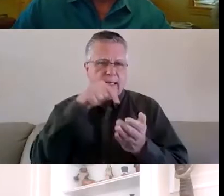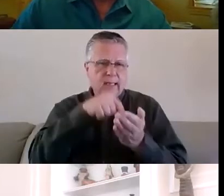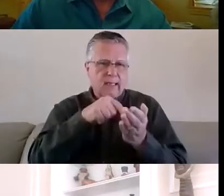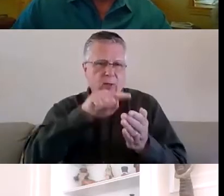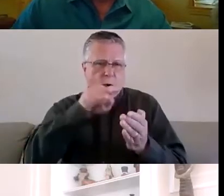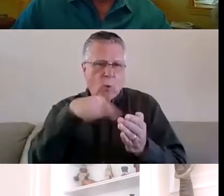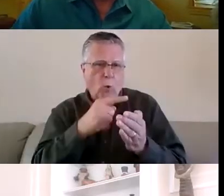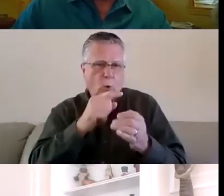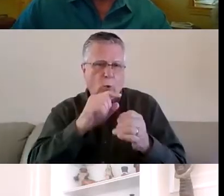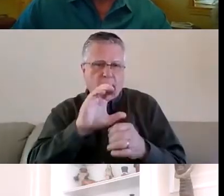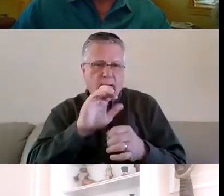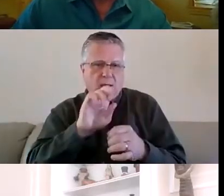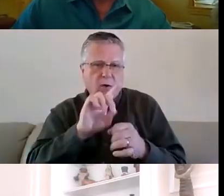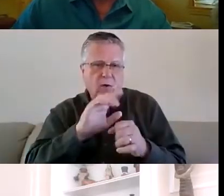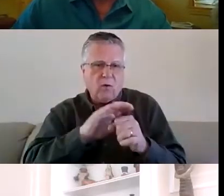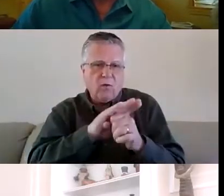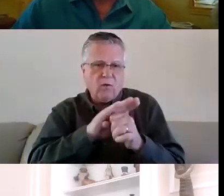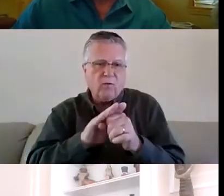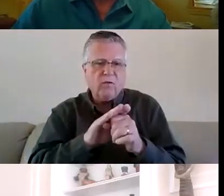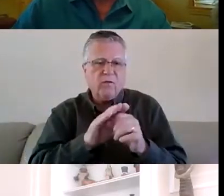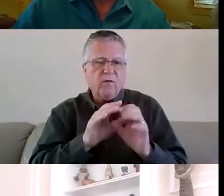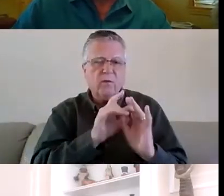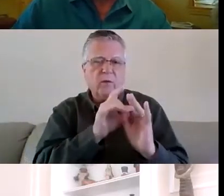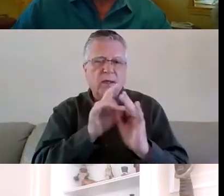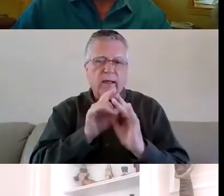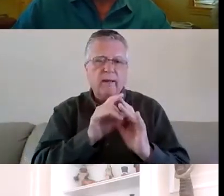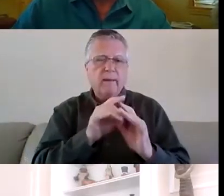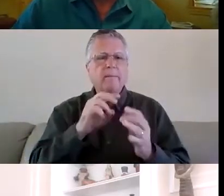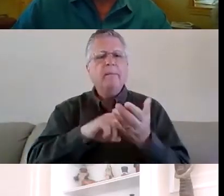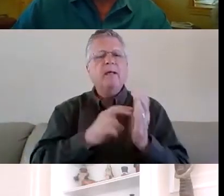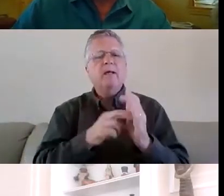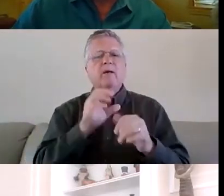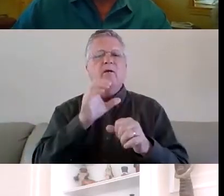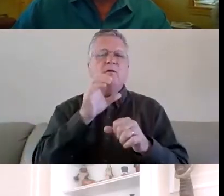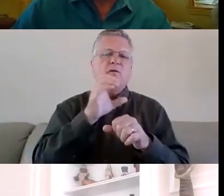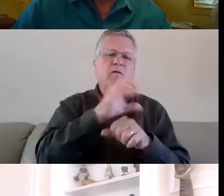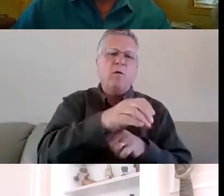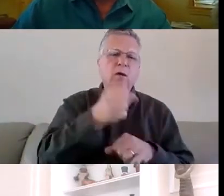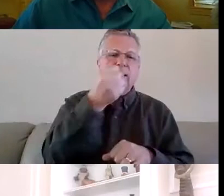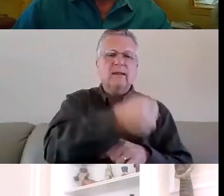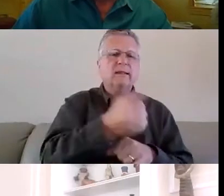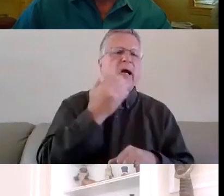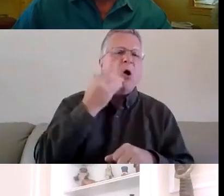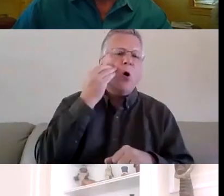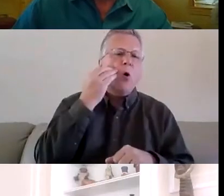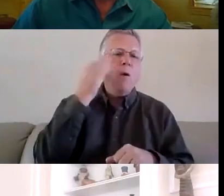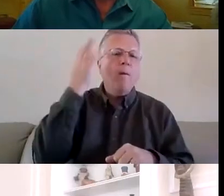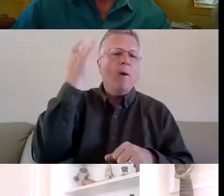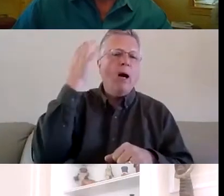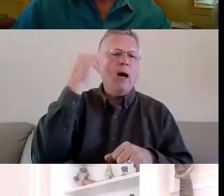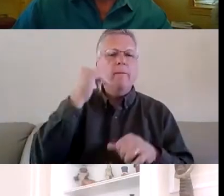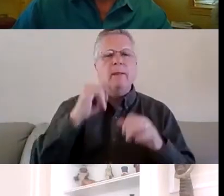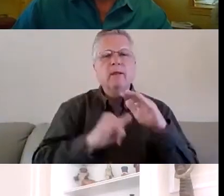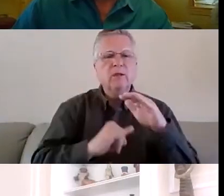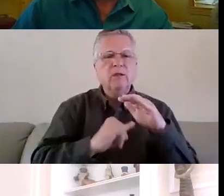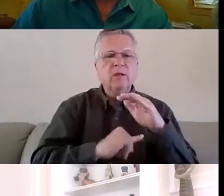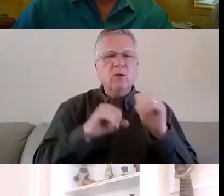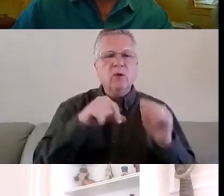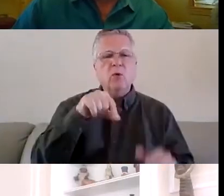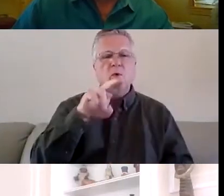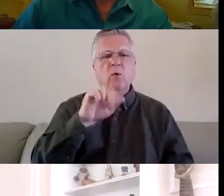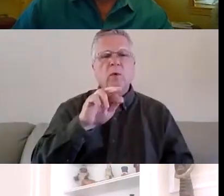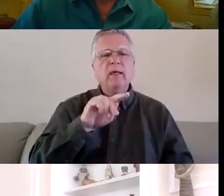related, meaning if you're forced to stay home because you're quarantined or you have